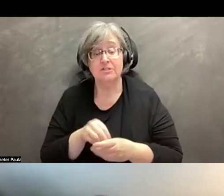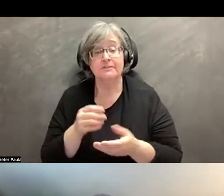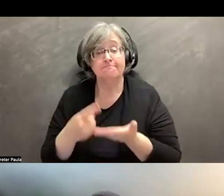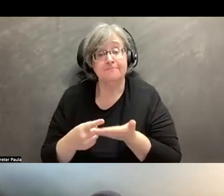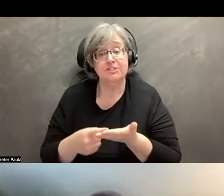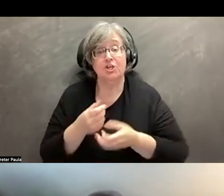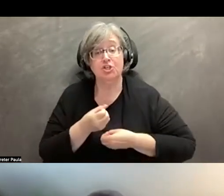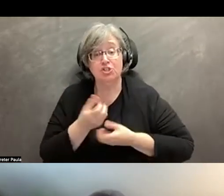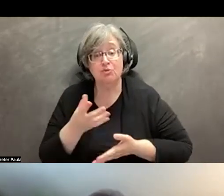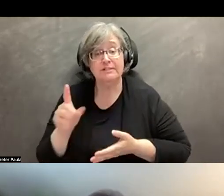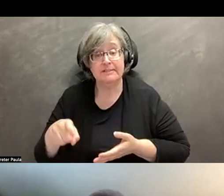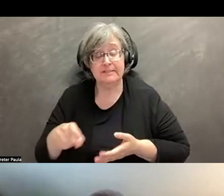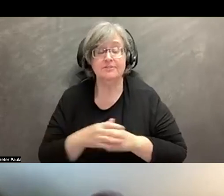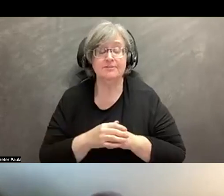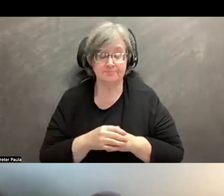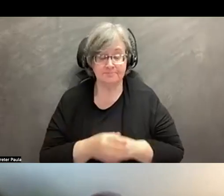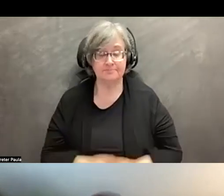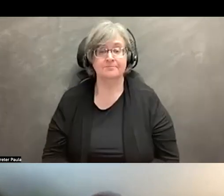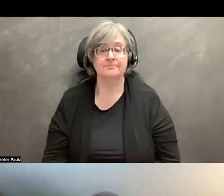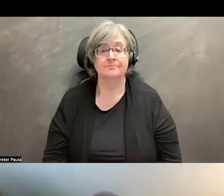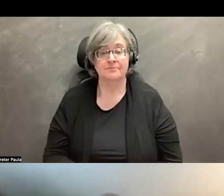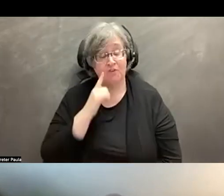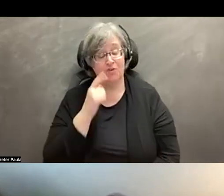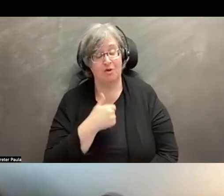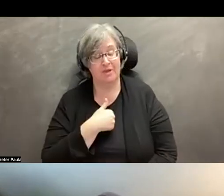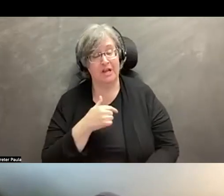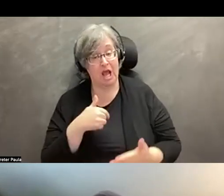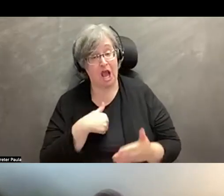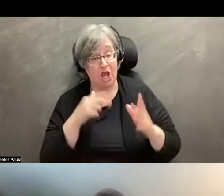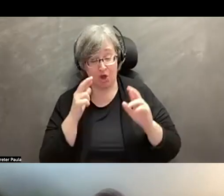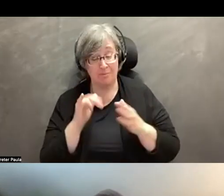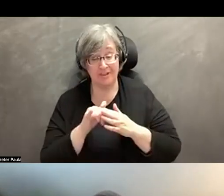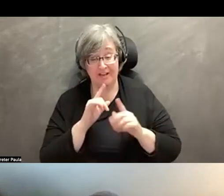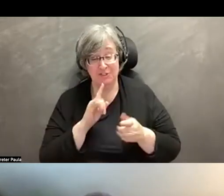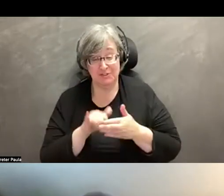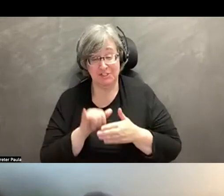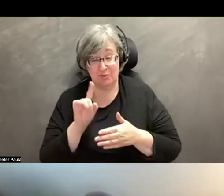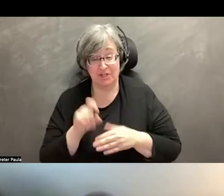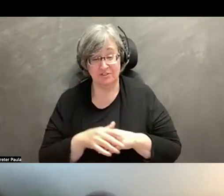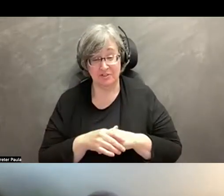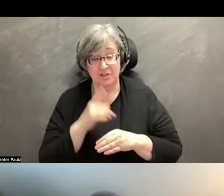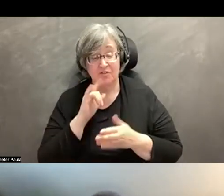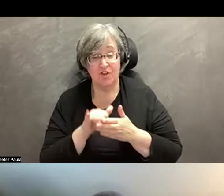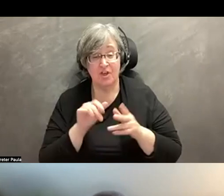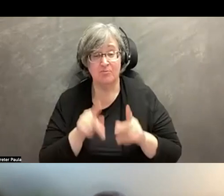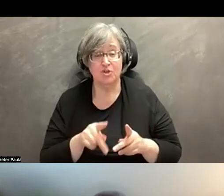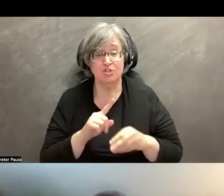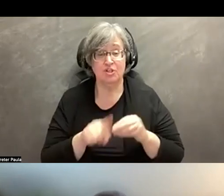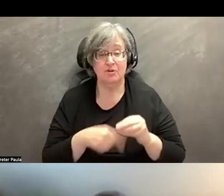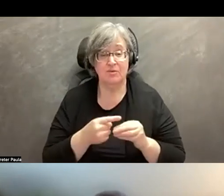and expressing what the needs are. So for me, that I hope that answers that question for the person about